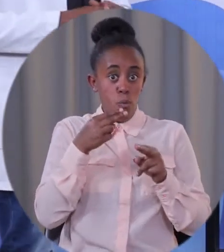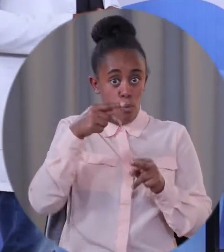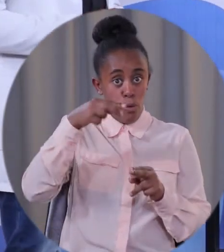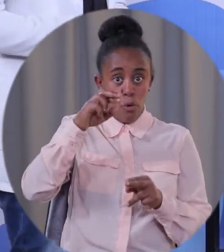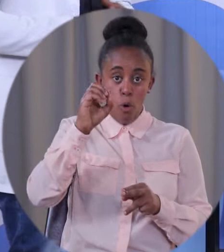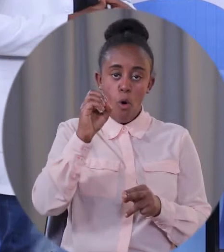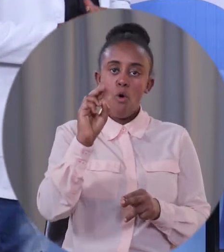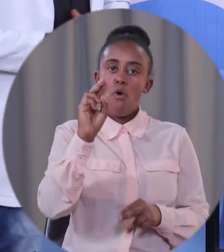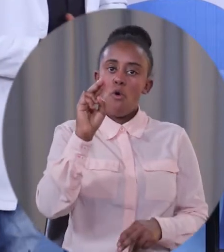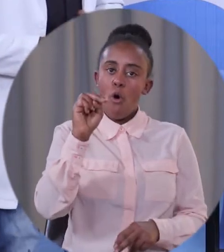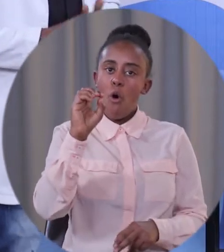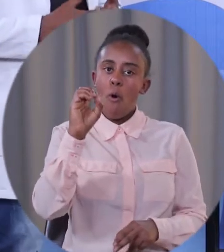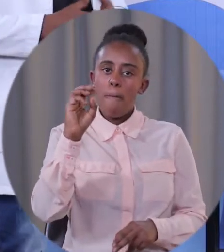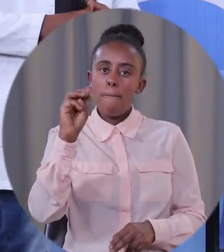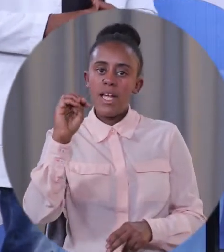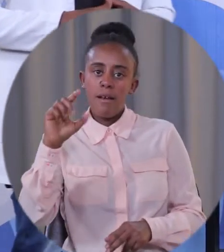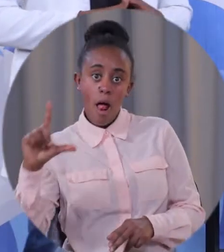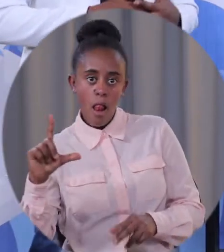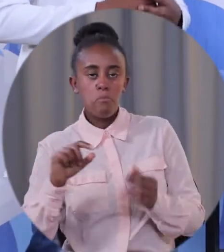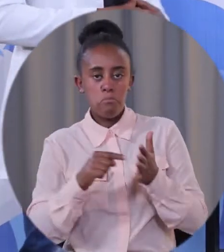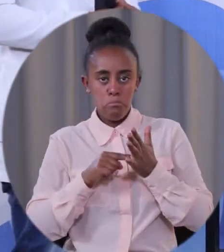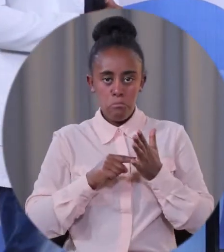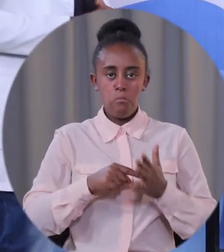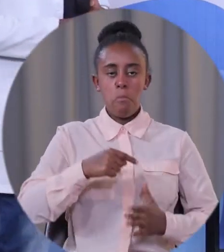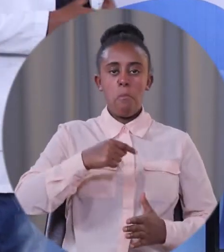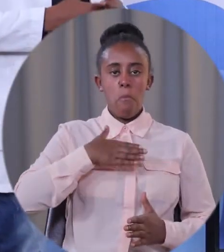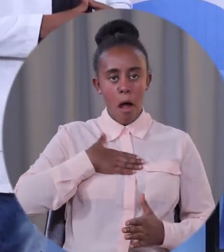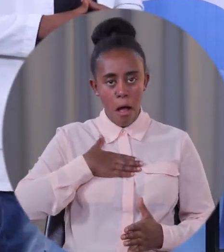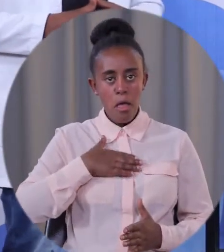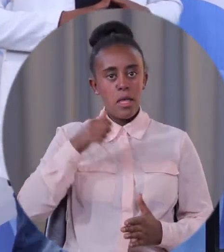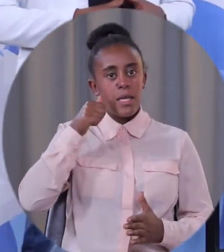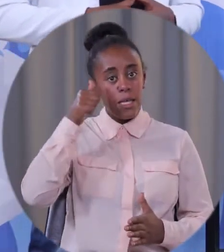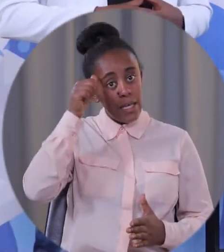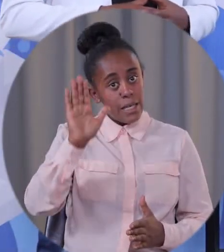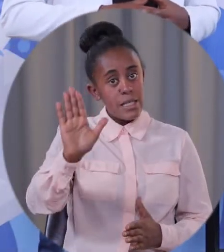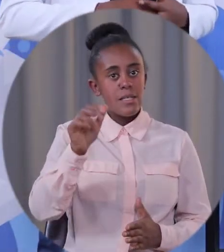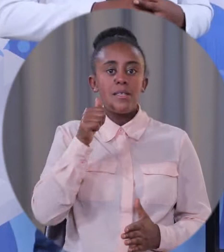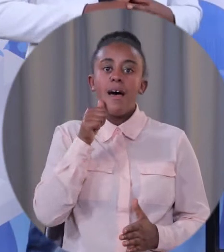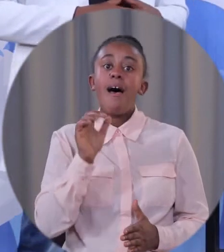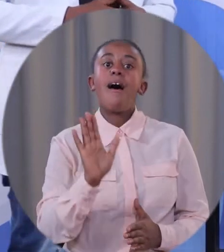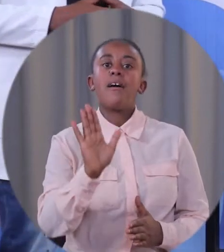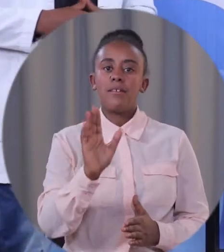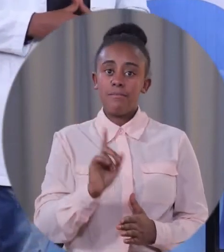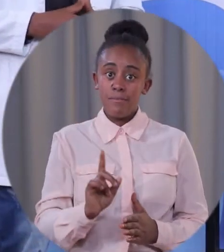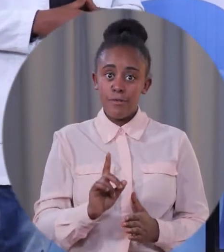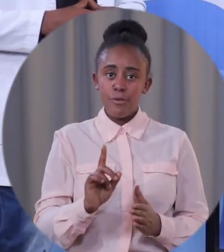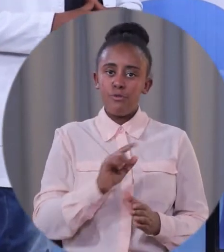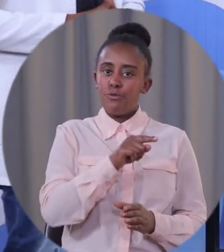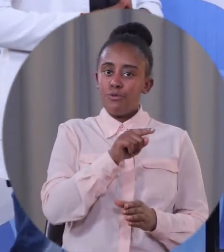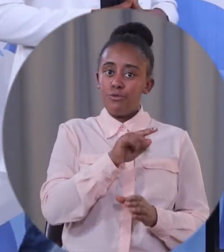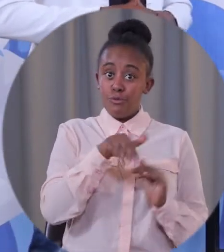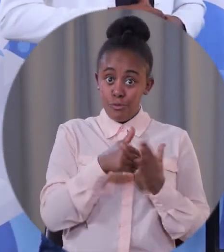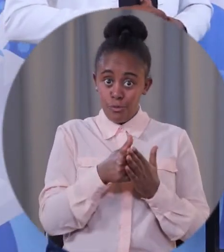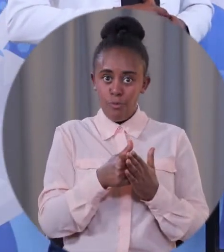For instance, the words my, his, her, etc. They are